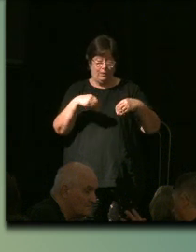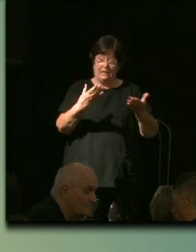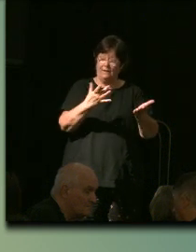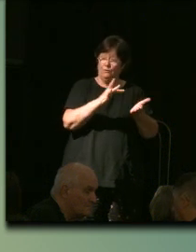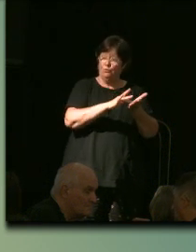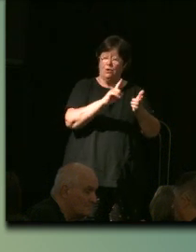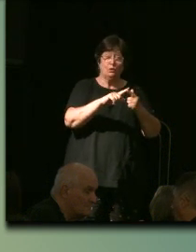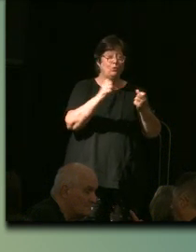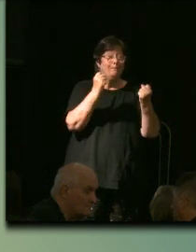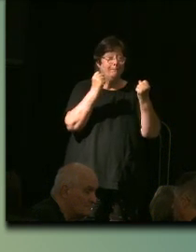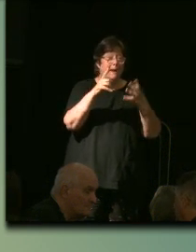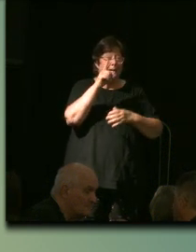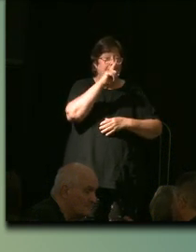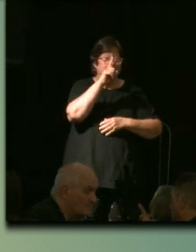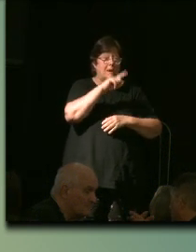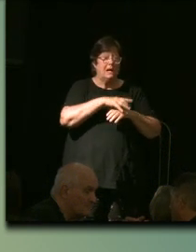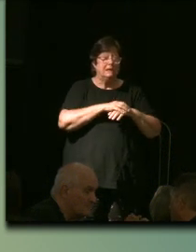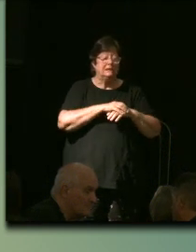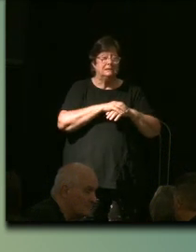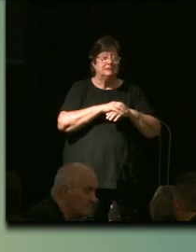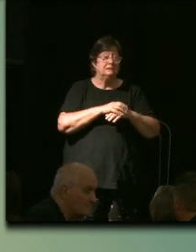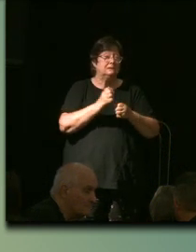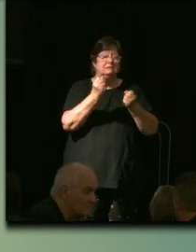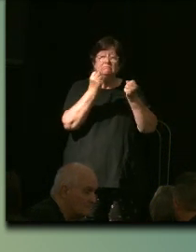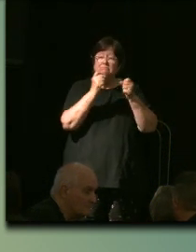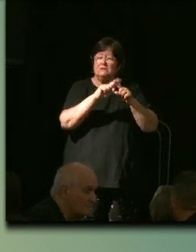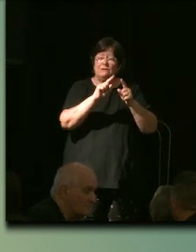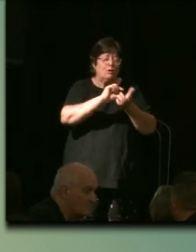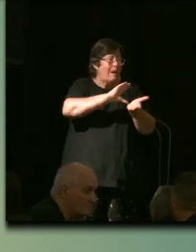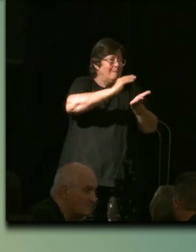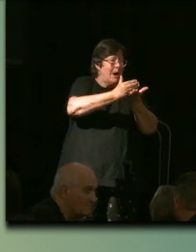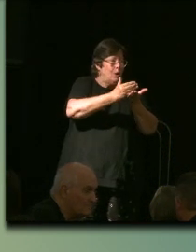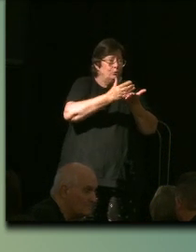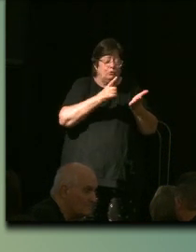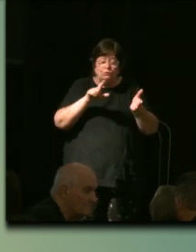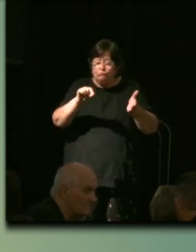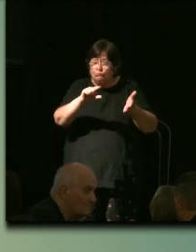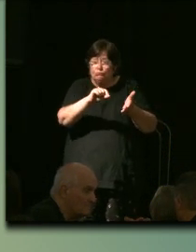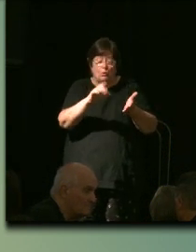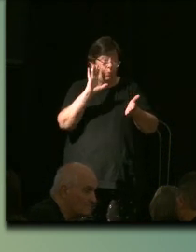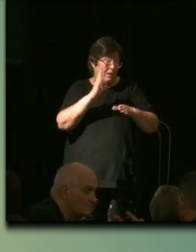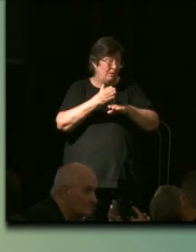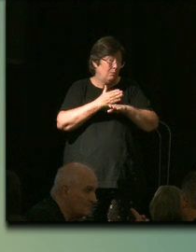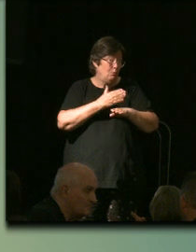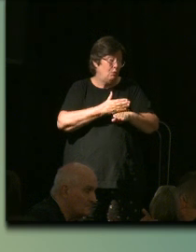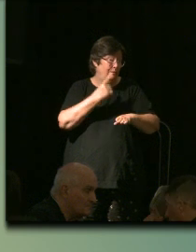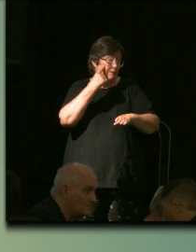many mice at different doses, if it will improve vision for all of them.